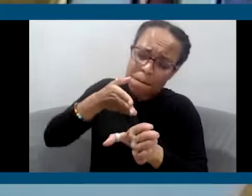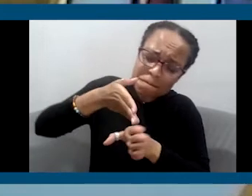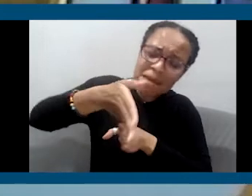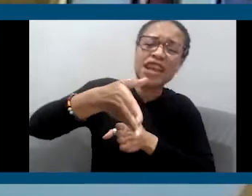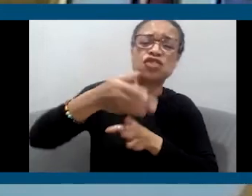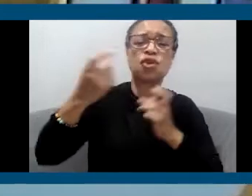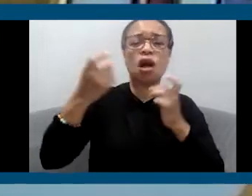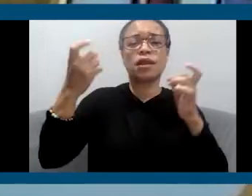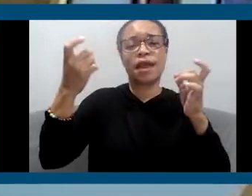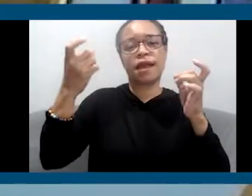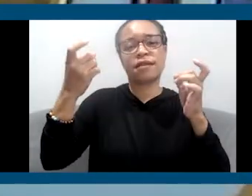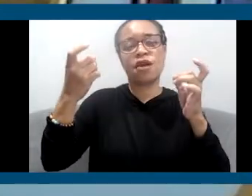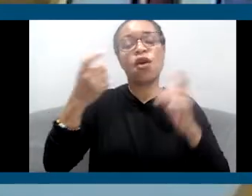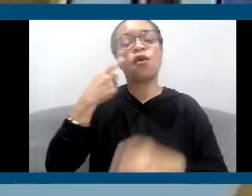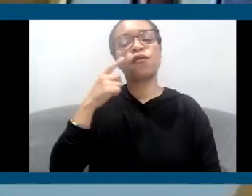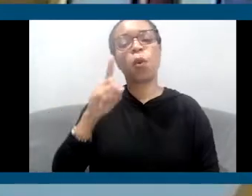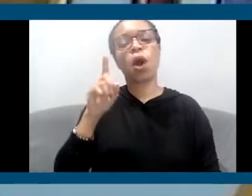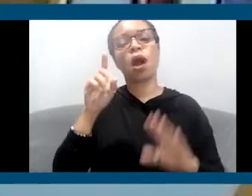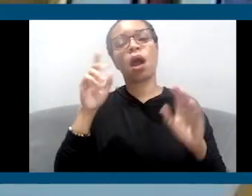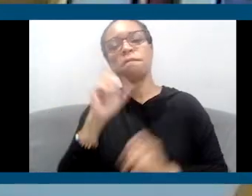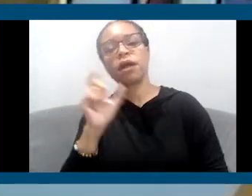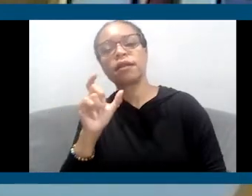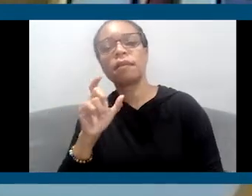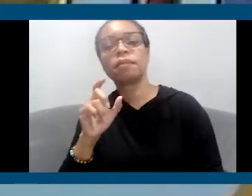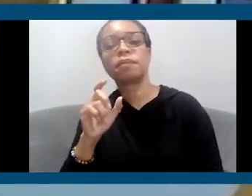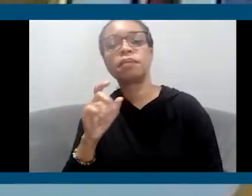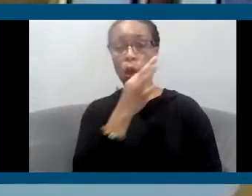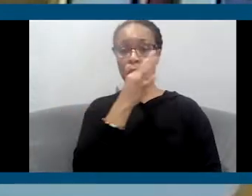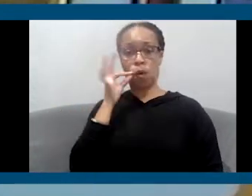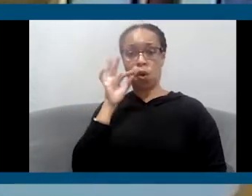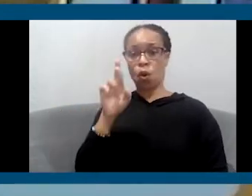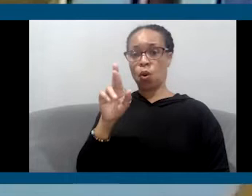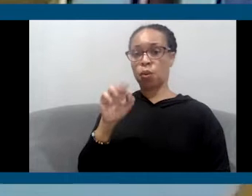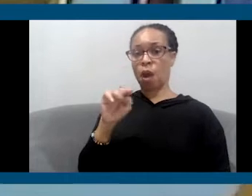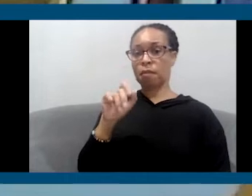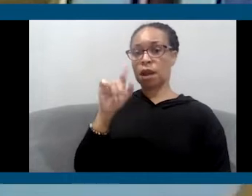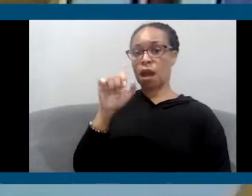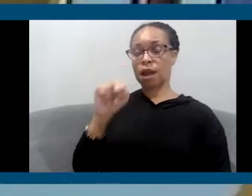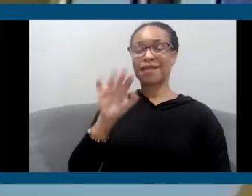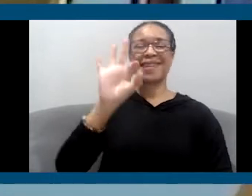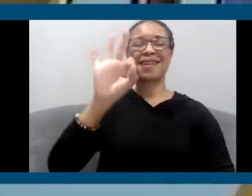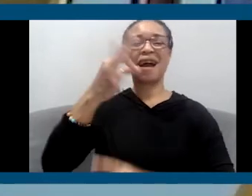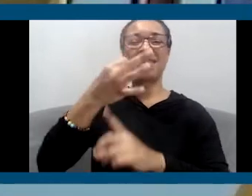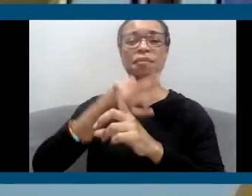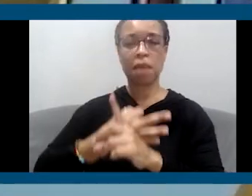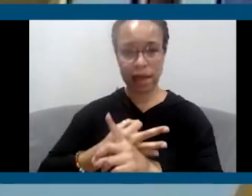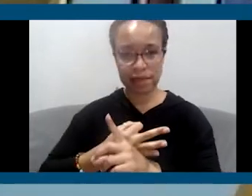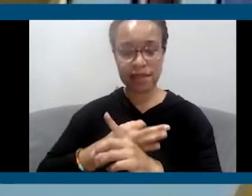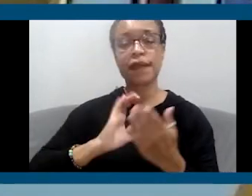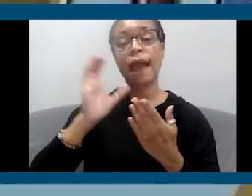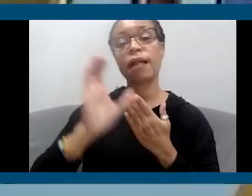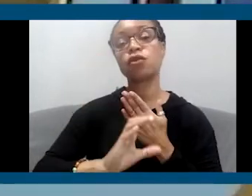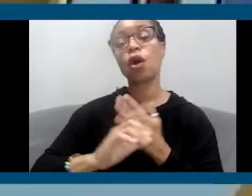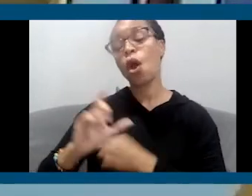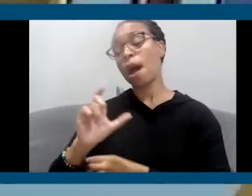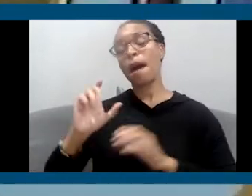by Muslims around the world. Ramadan is the 9th month of the Islamic calendar, in which Muslims are